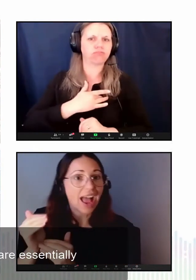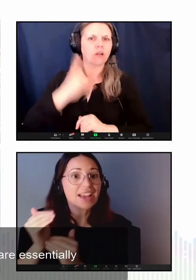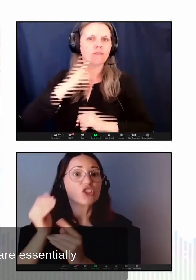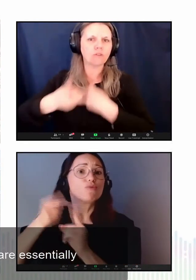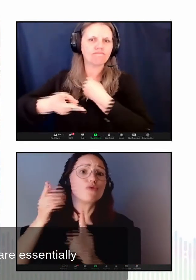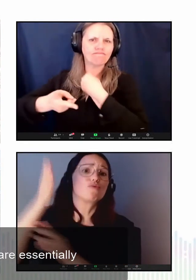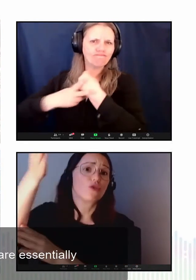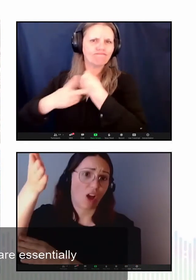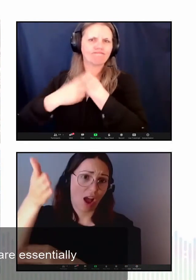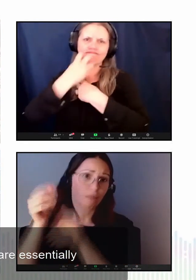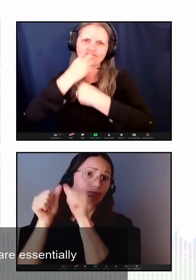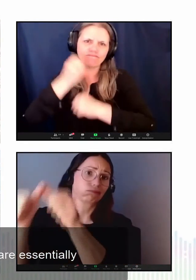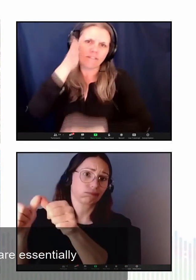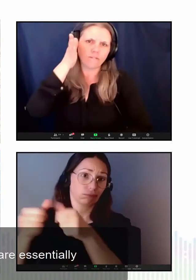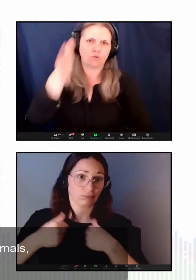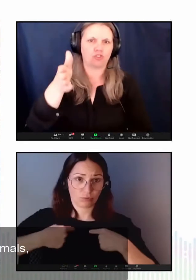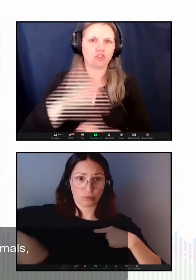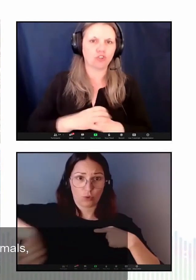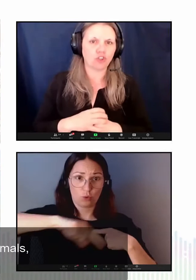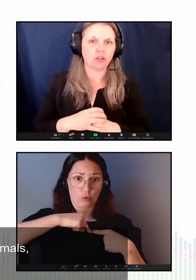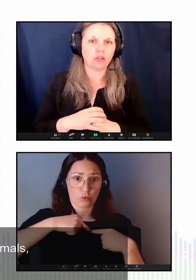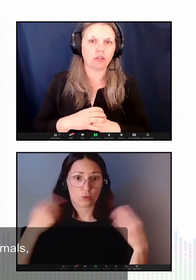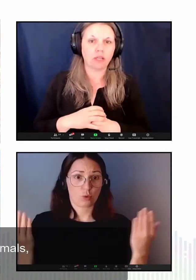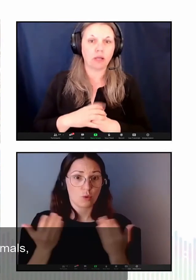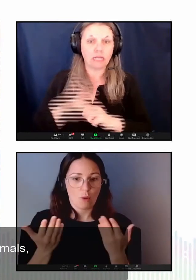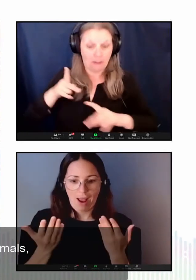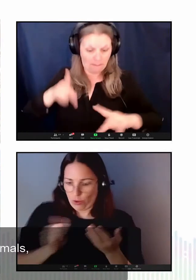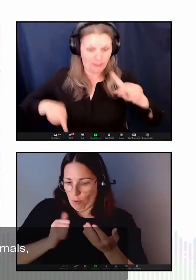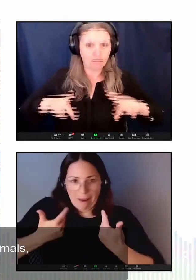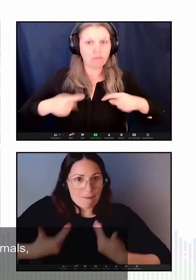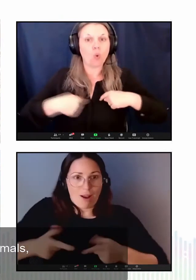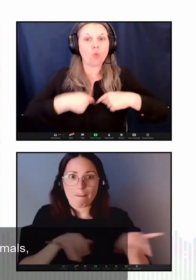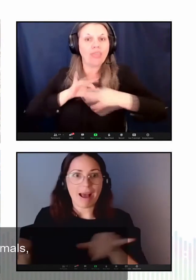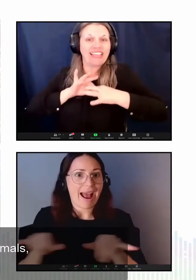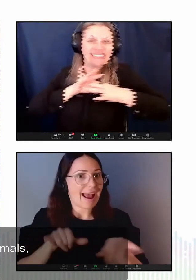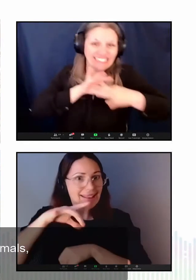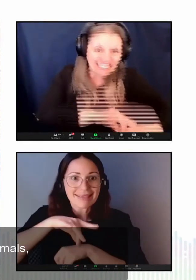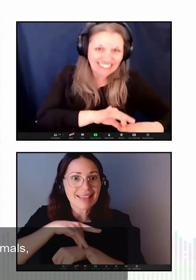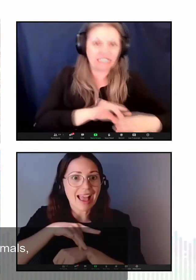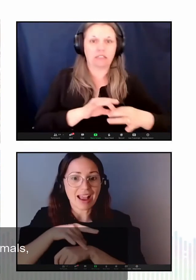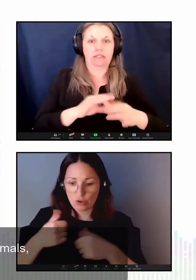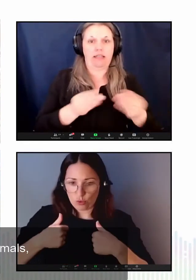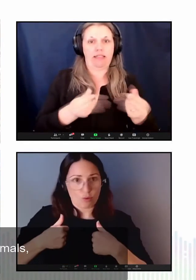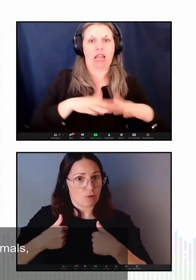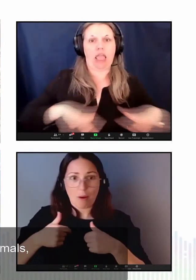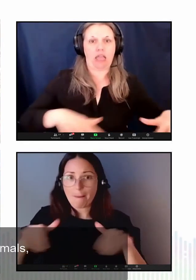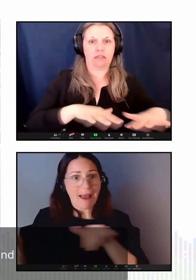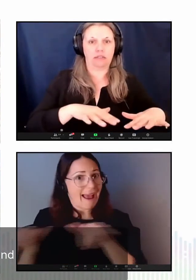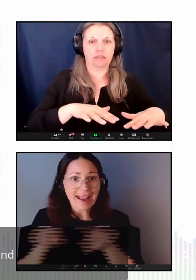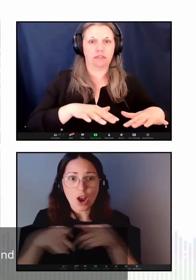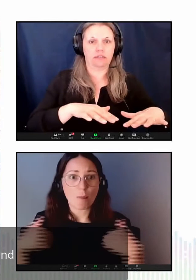we are essentially the land, we are essentially the animals, and we are essentially